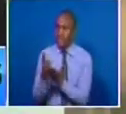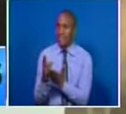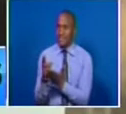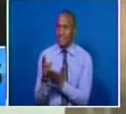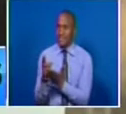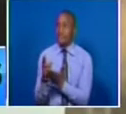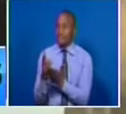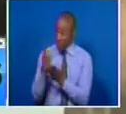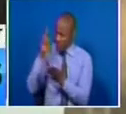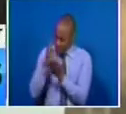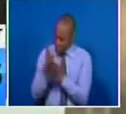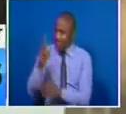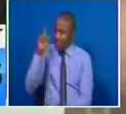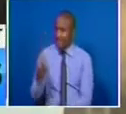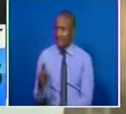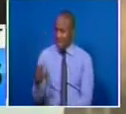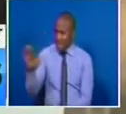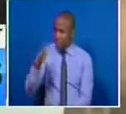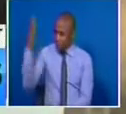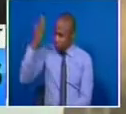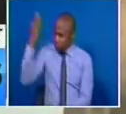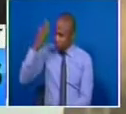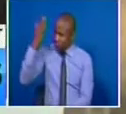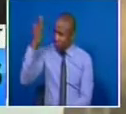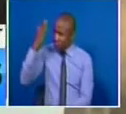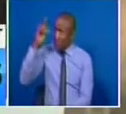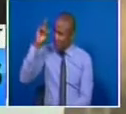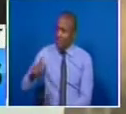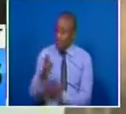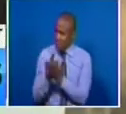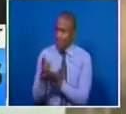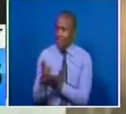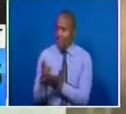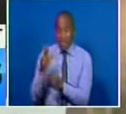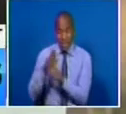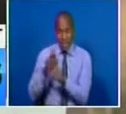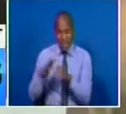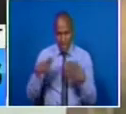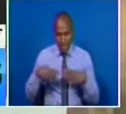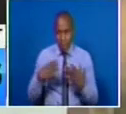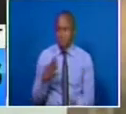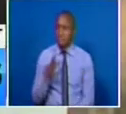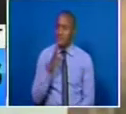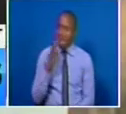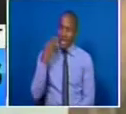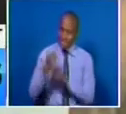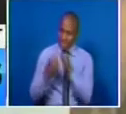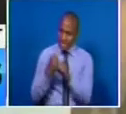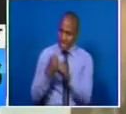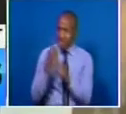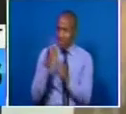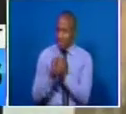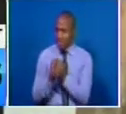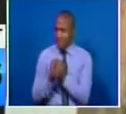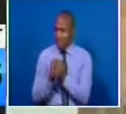of honesty in political speak in this country for a very long time. A lot of people were talking last year in 2015, in